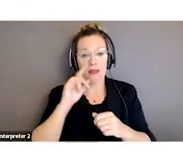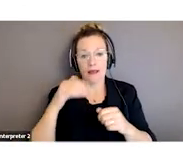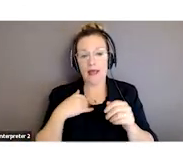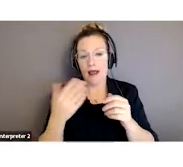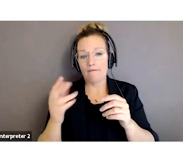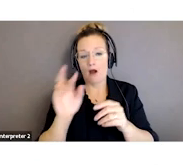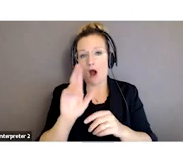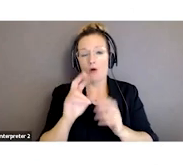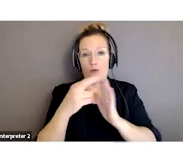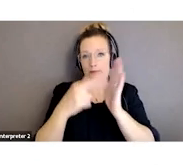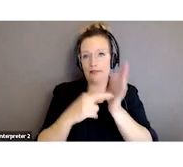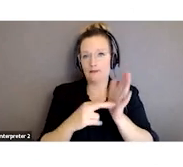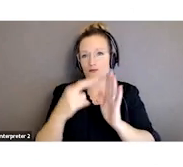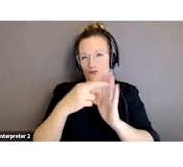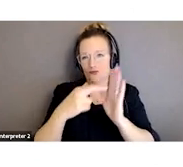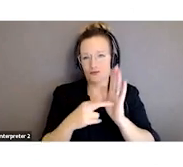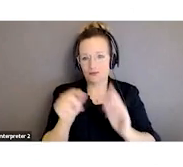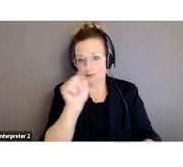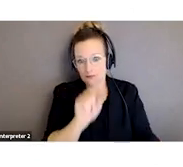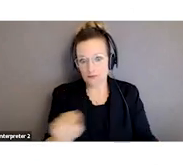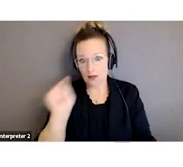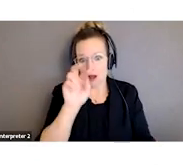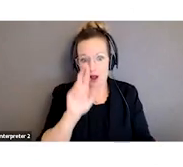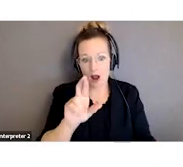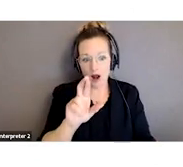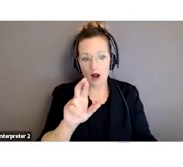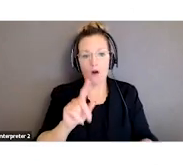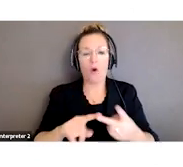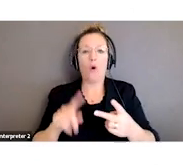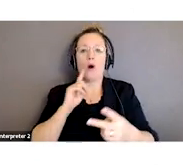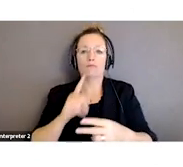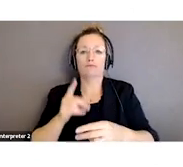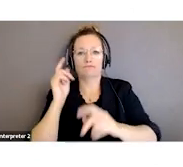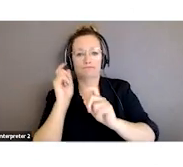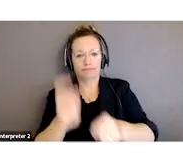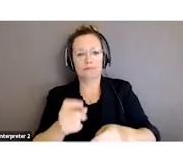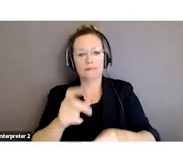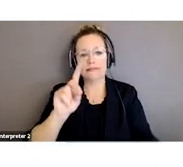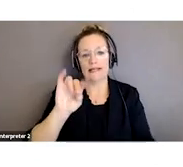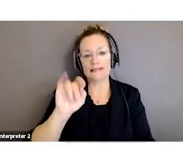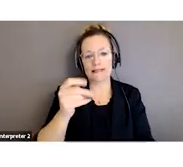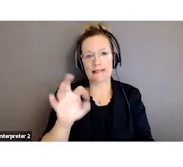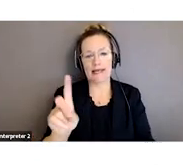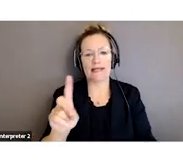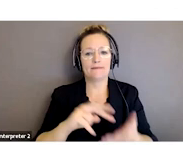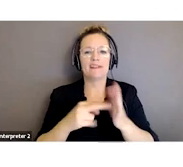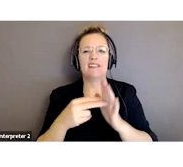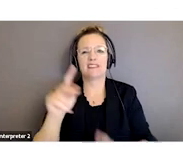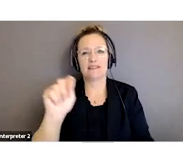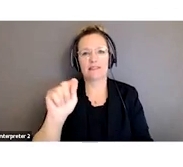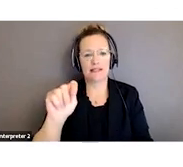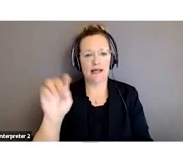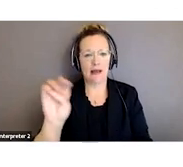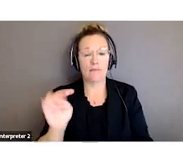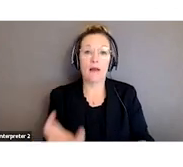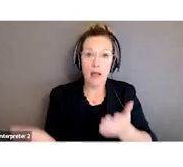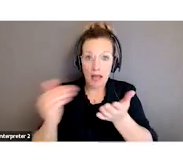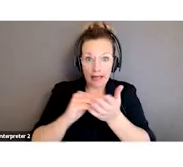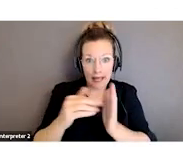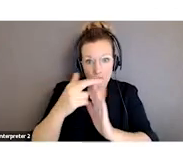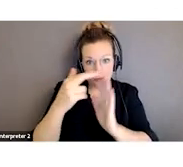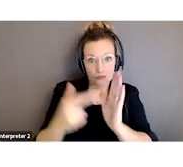they can be unregistered, in which case they're designated by TM. There are, again, advantages to registering your